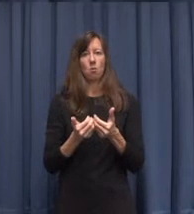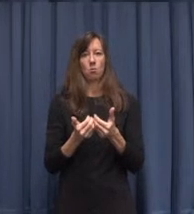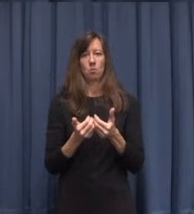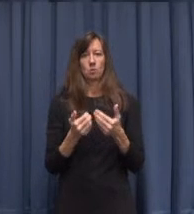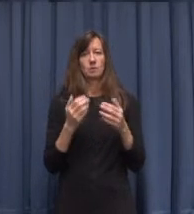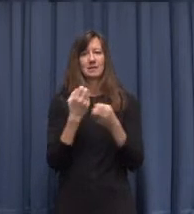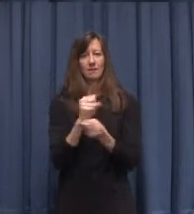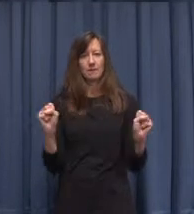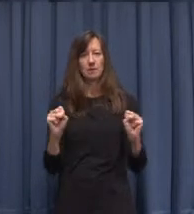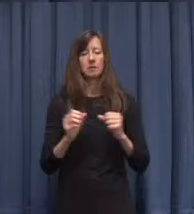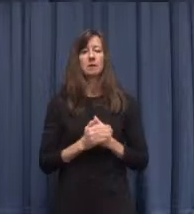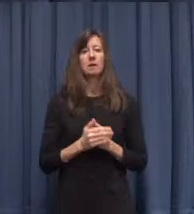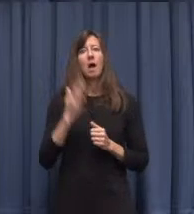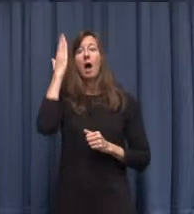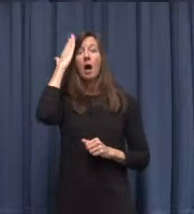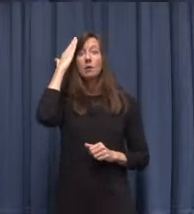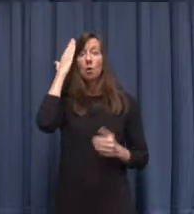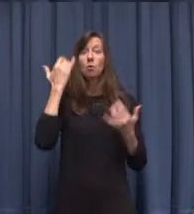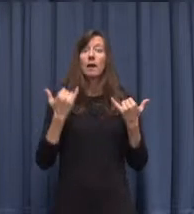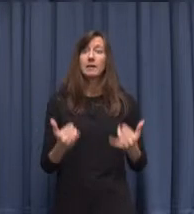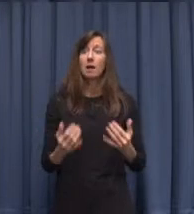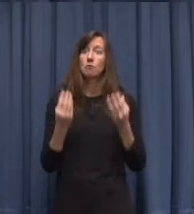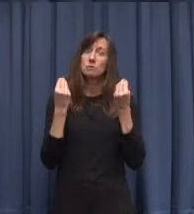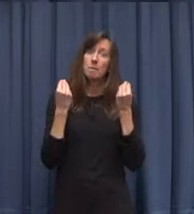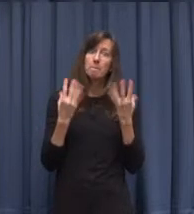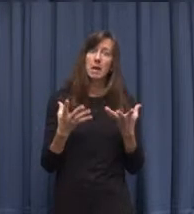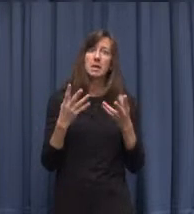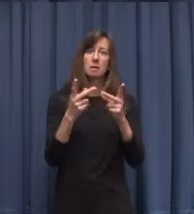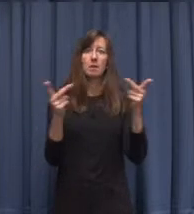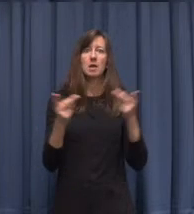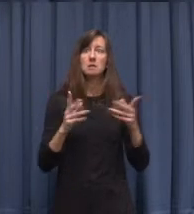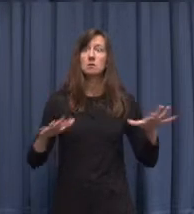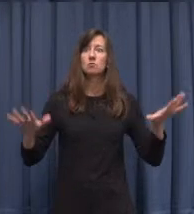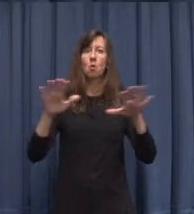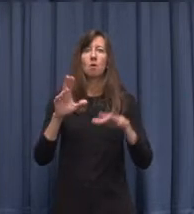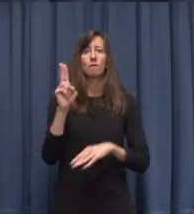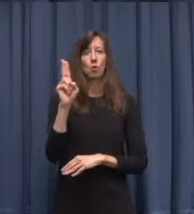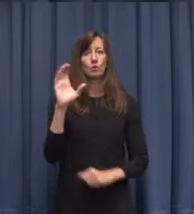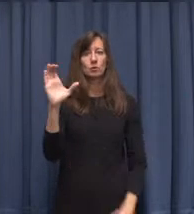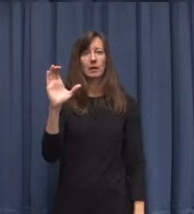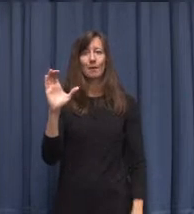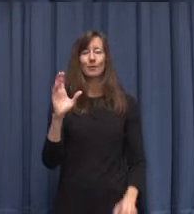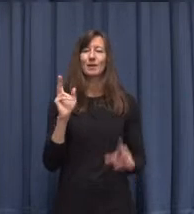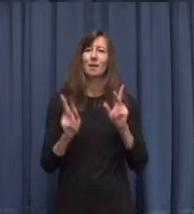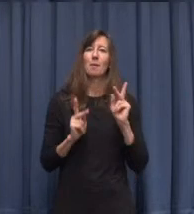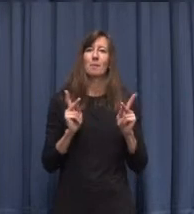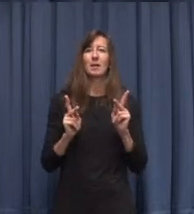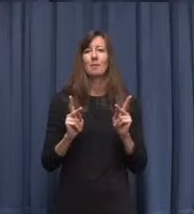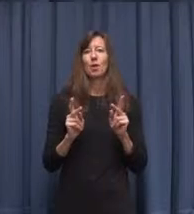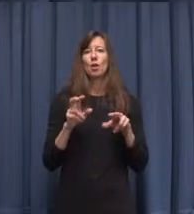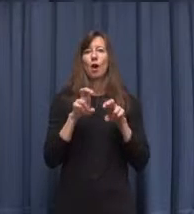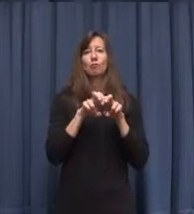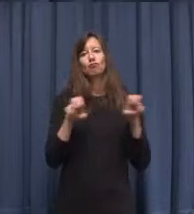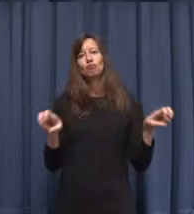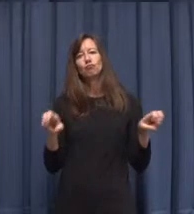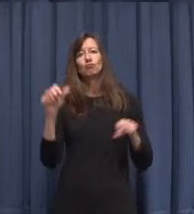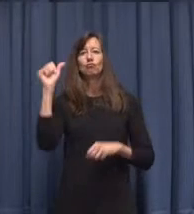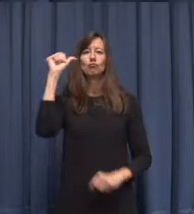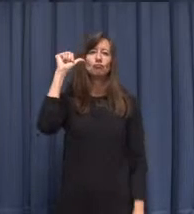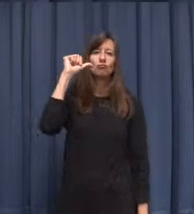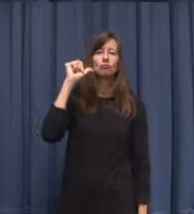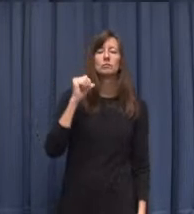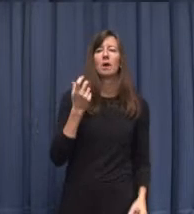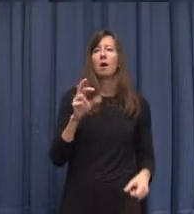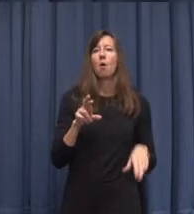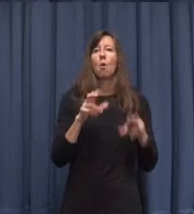locations around the county where you go in now and people are not, they're sitting at a bar or at a